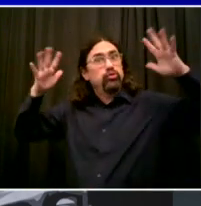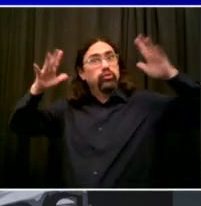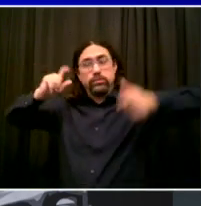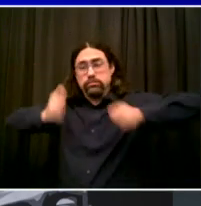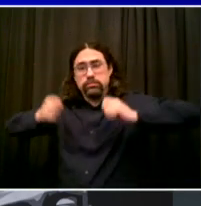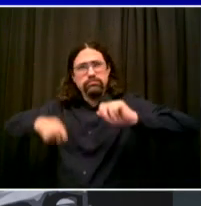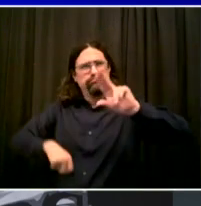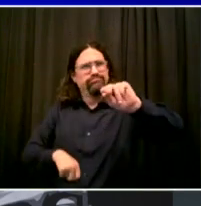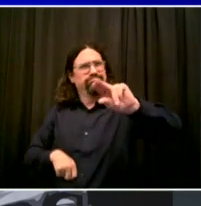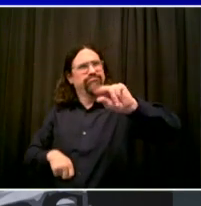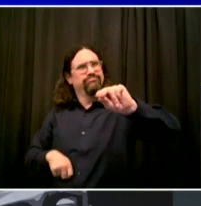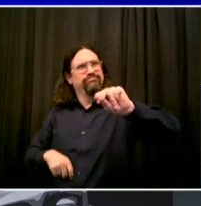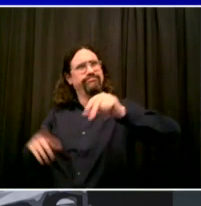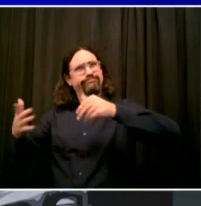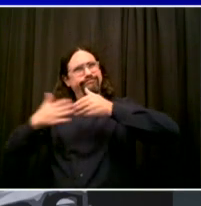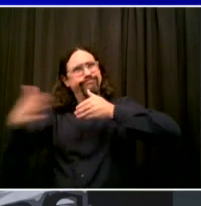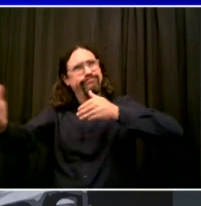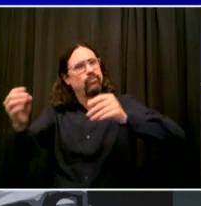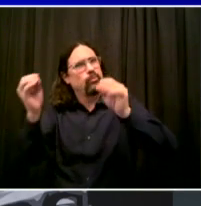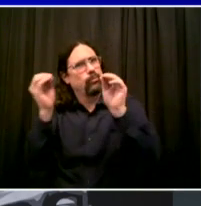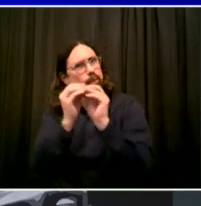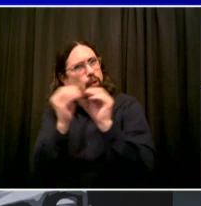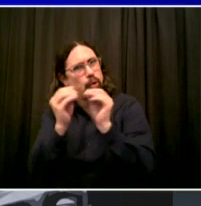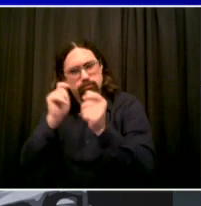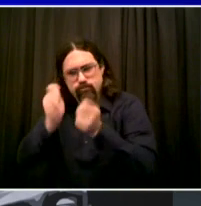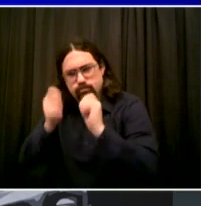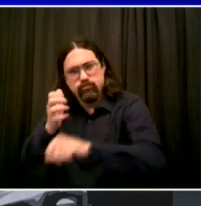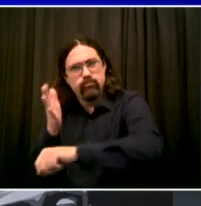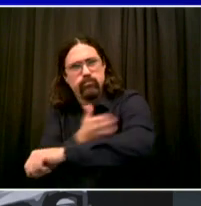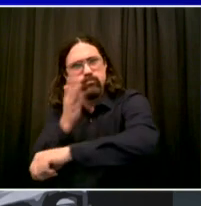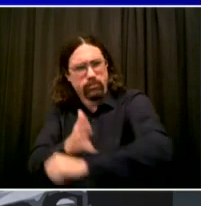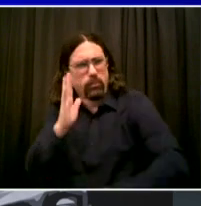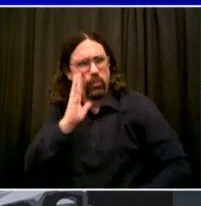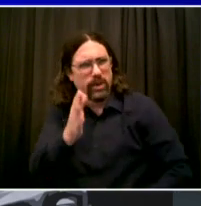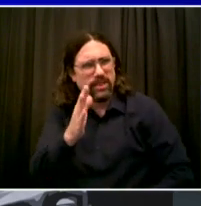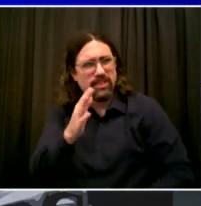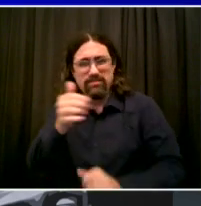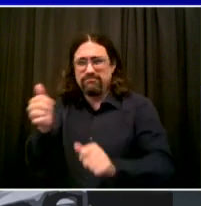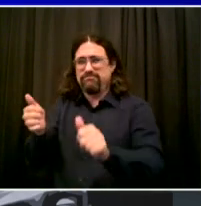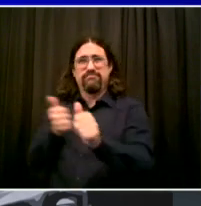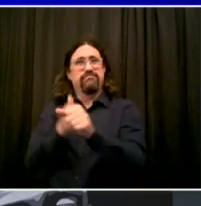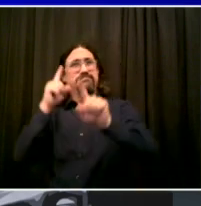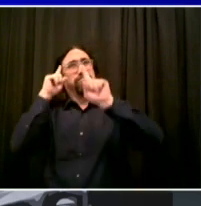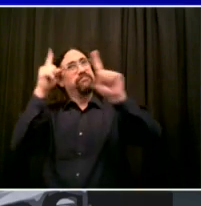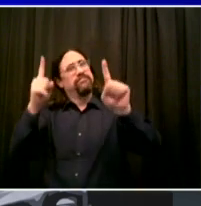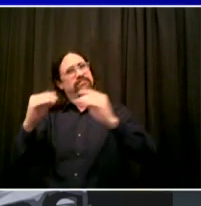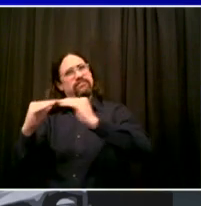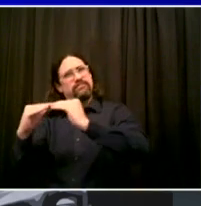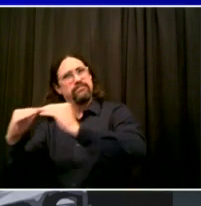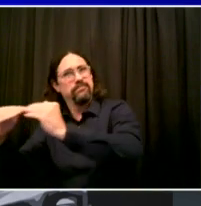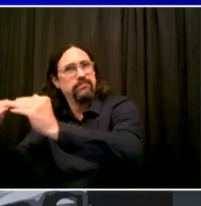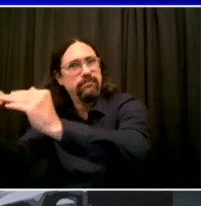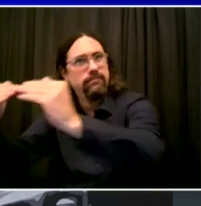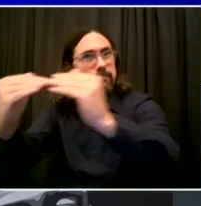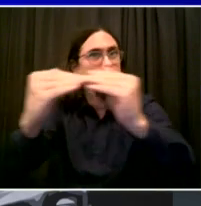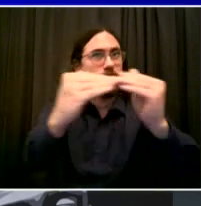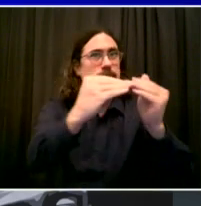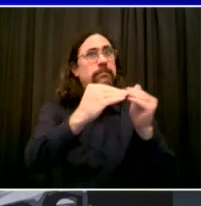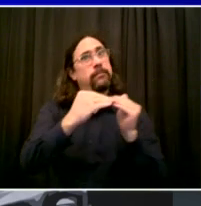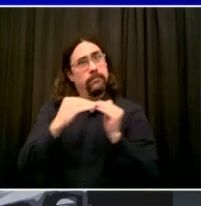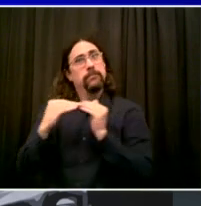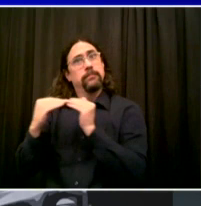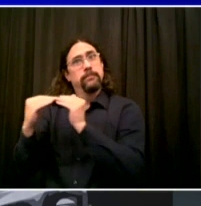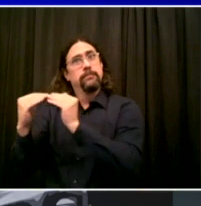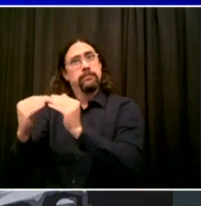and violence. They are fighting back. You saw it yesterday right here, what good people in Bed-Stuy are doing to fight back. I was in